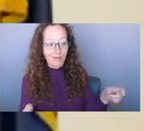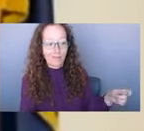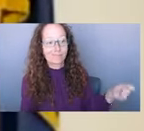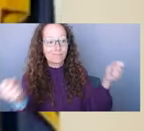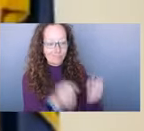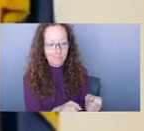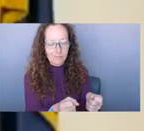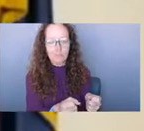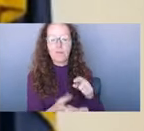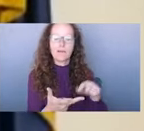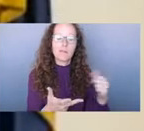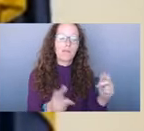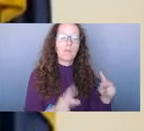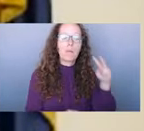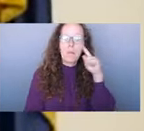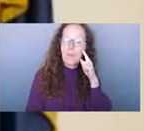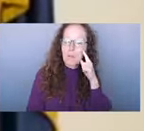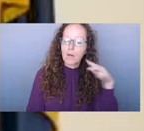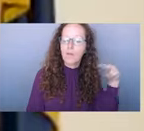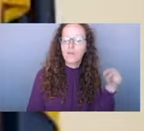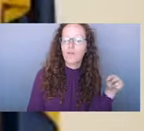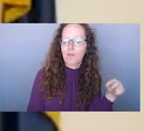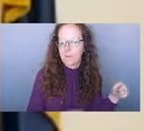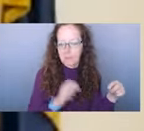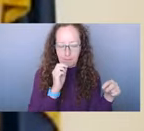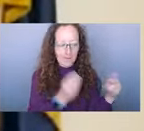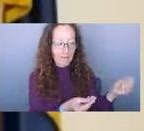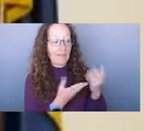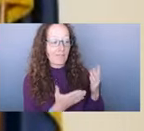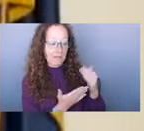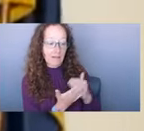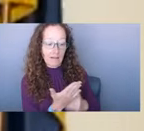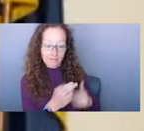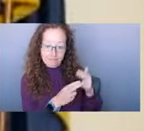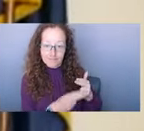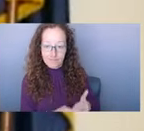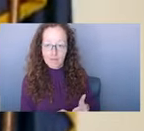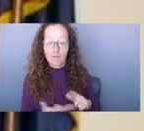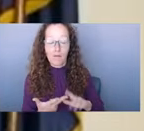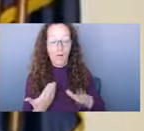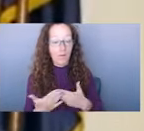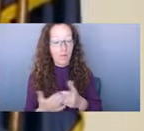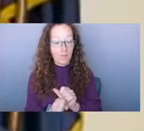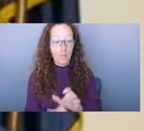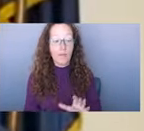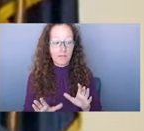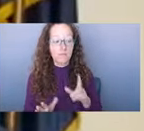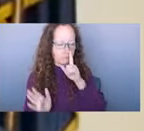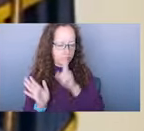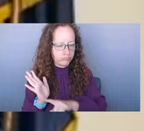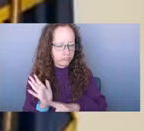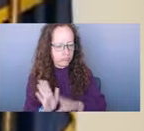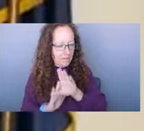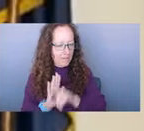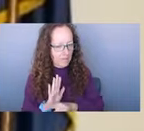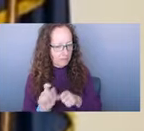is coming to our tabulation center. So they provide us a list. On all of our employees, we perform background checks. For the